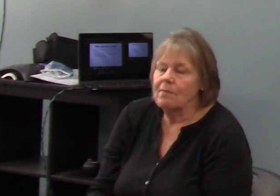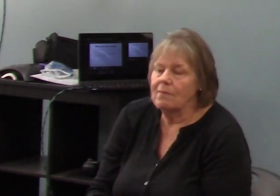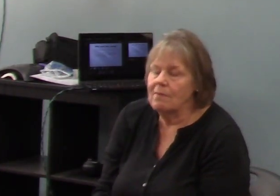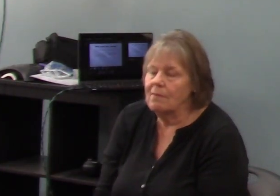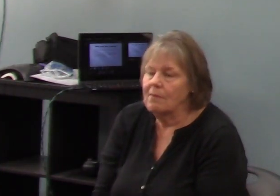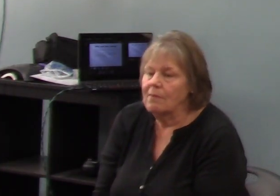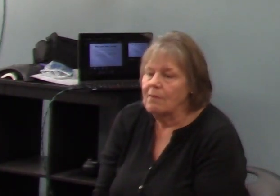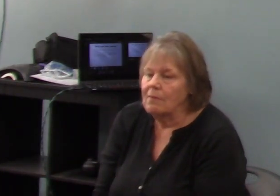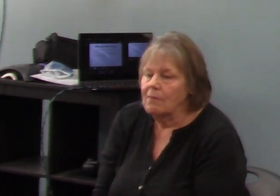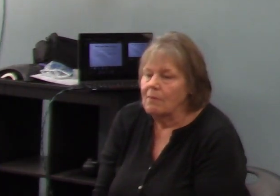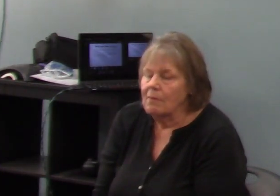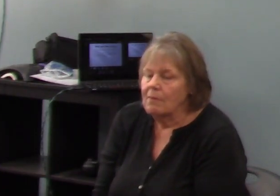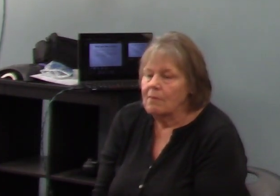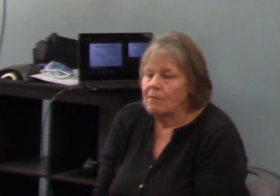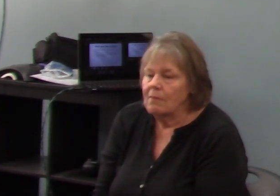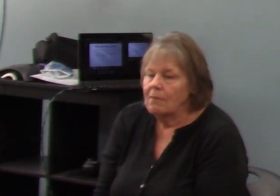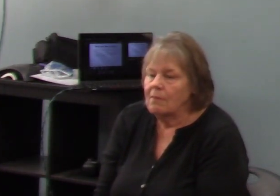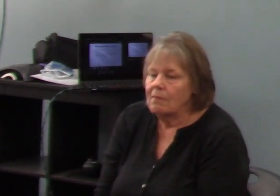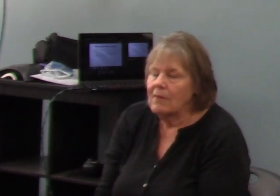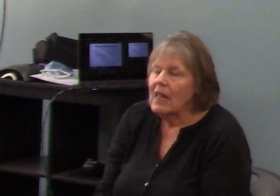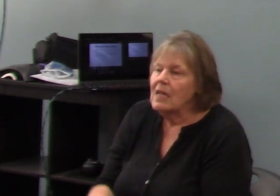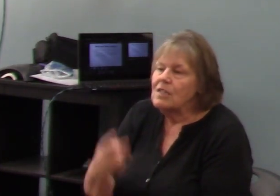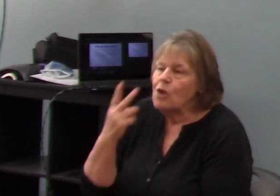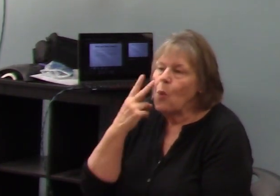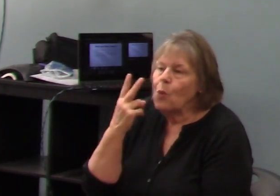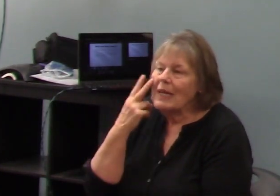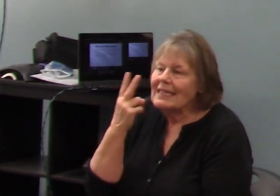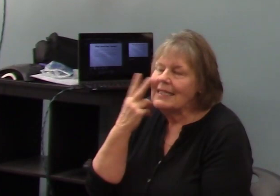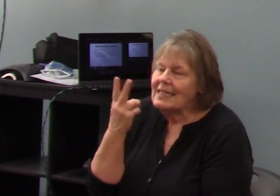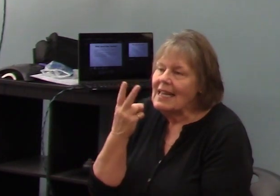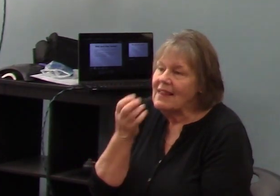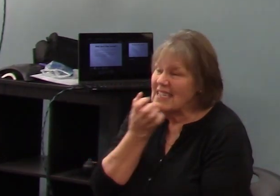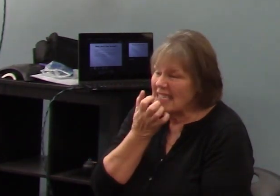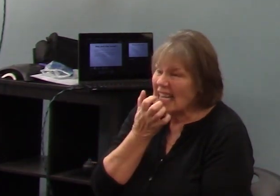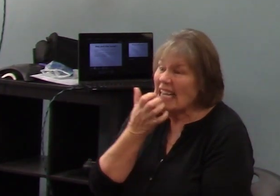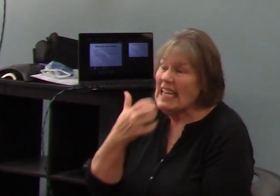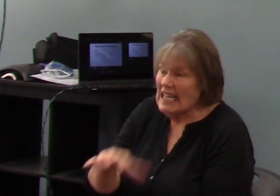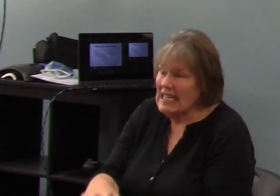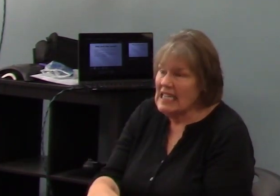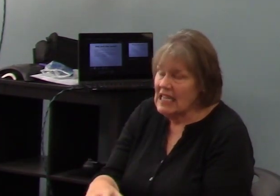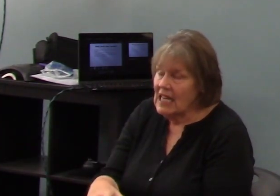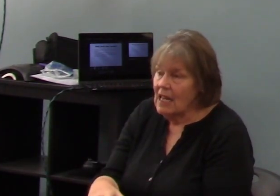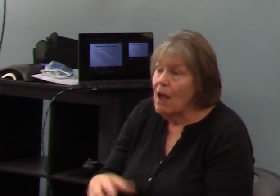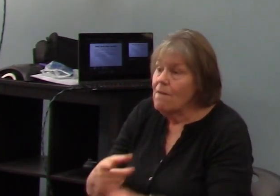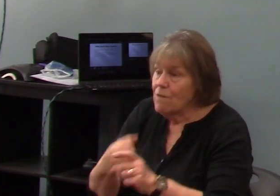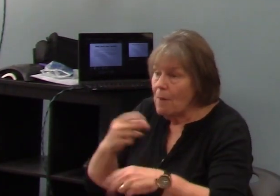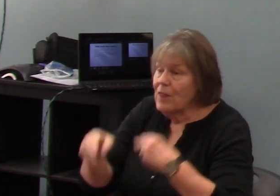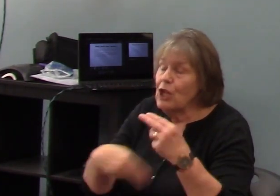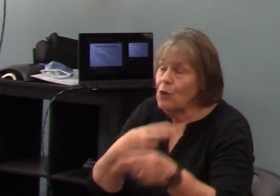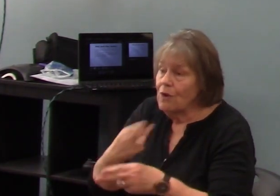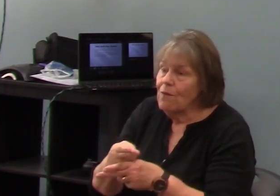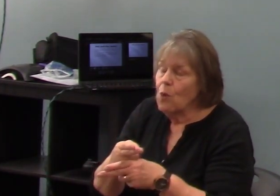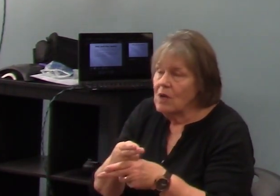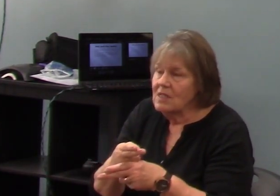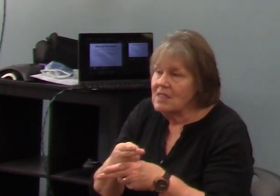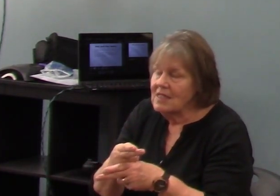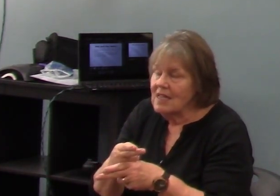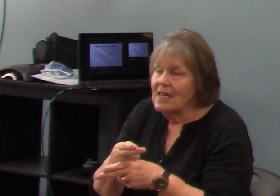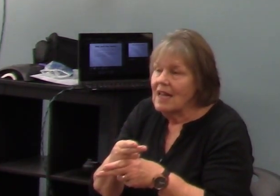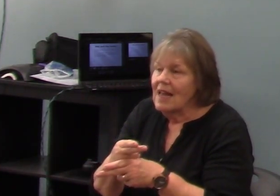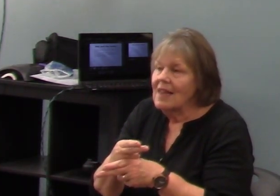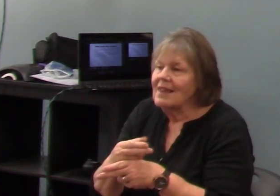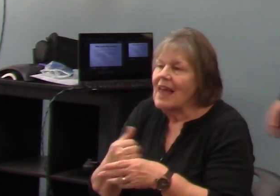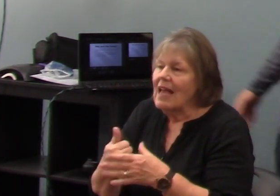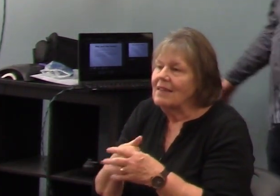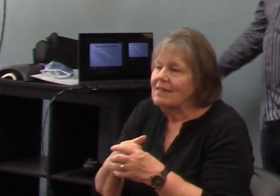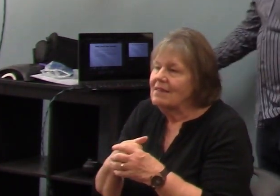basically, we see this heat emitted from the universe about 400,000 years after it was born, which again is not very much compared to